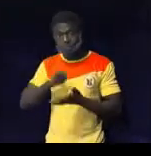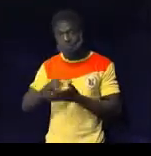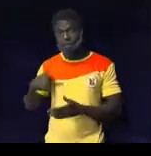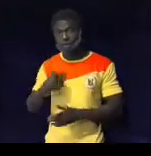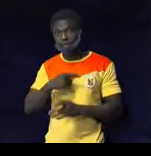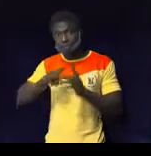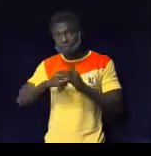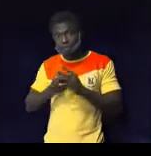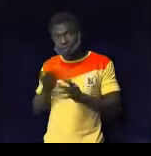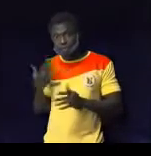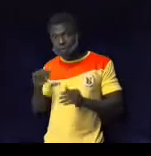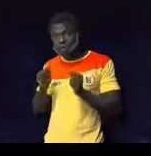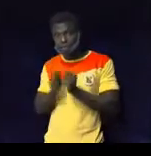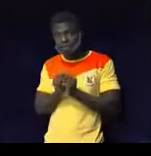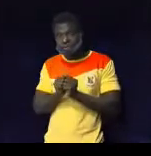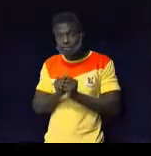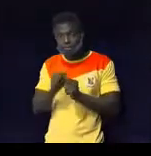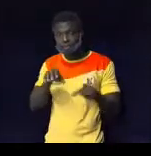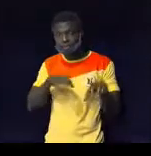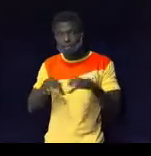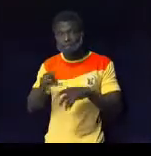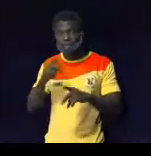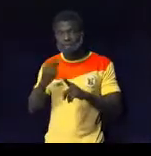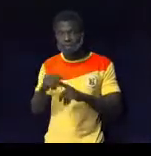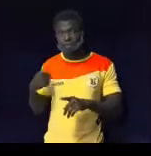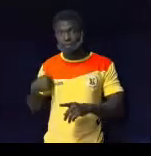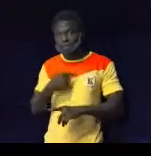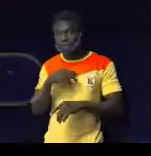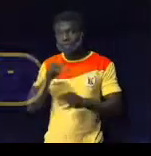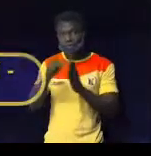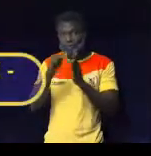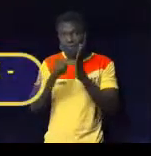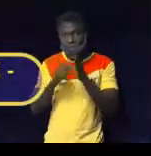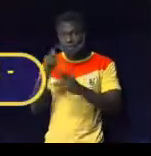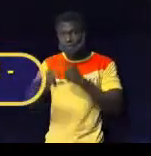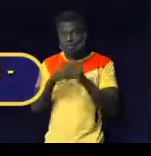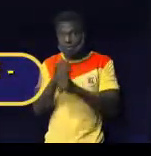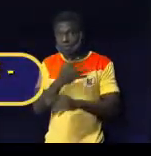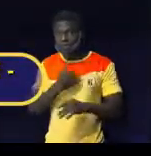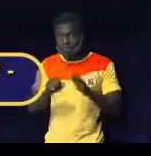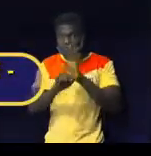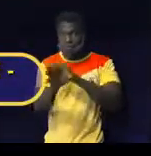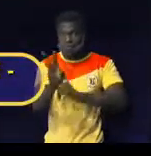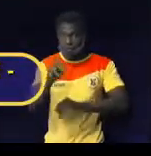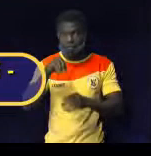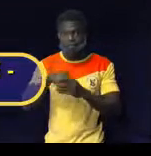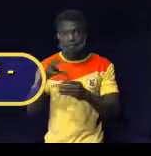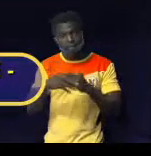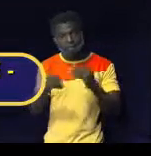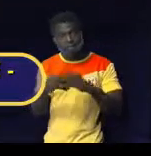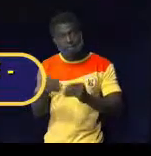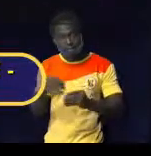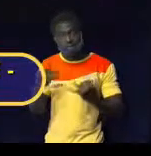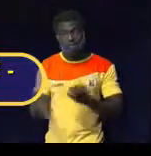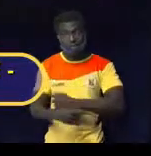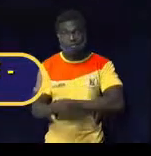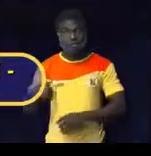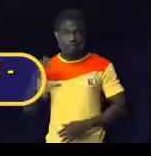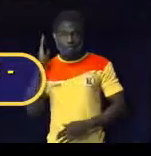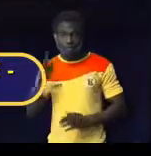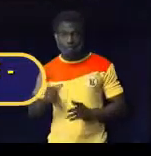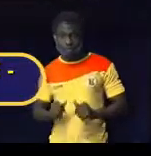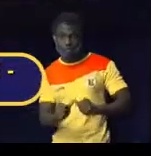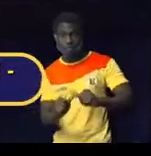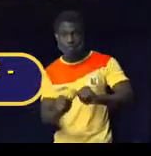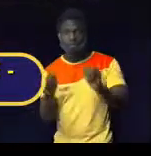remember that we started with adverbs and we mentioned the types of adverbs and we identified them in sentences. Today